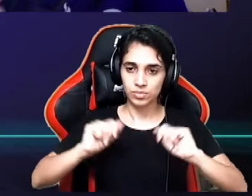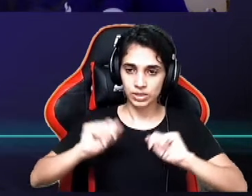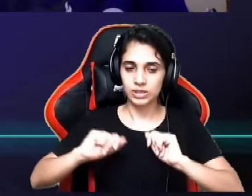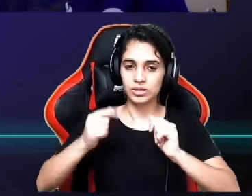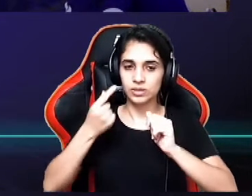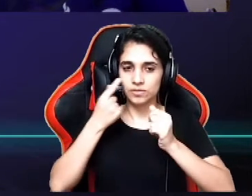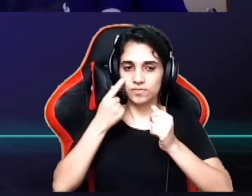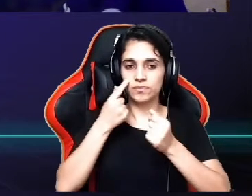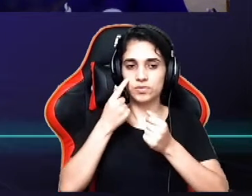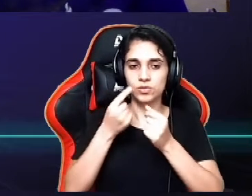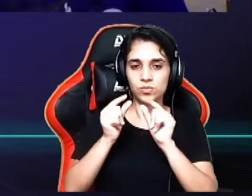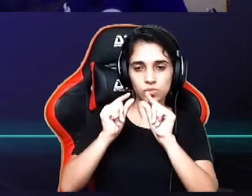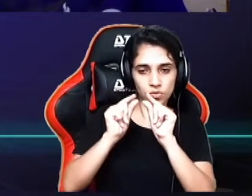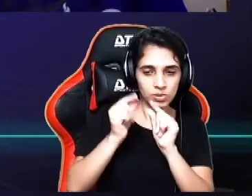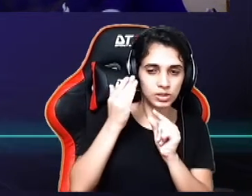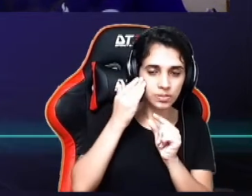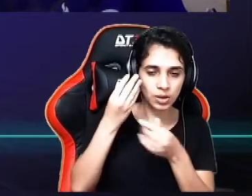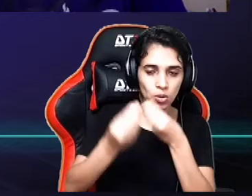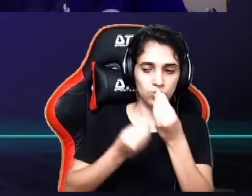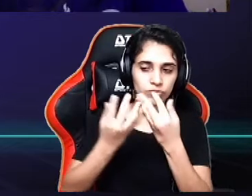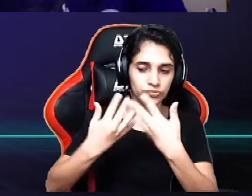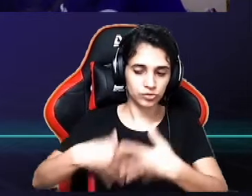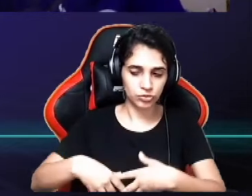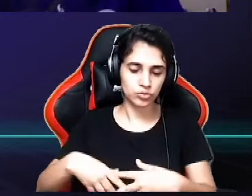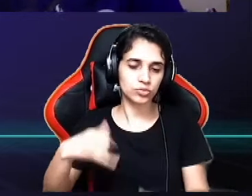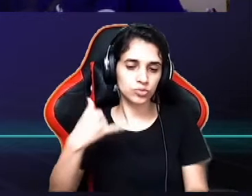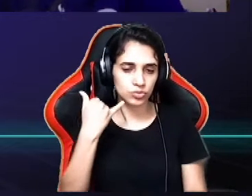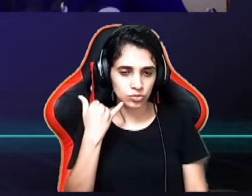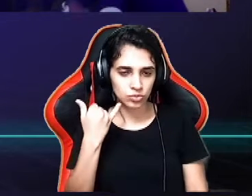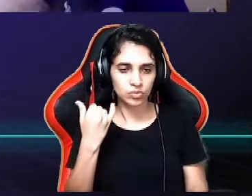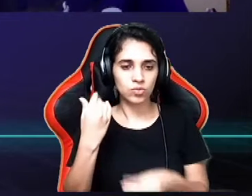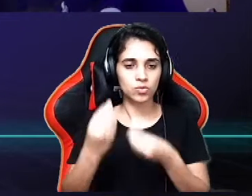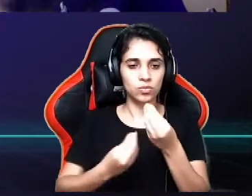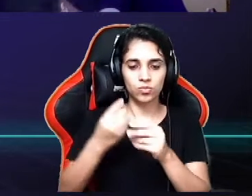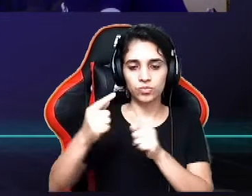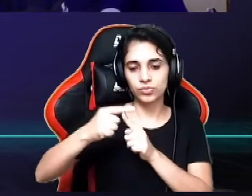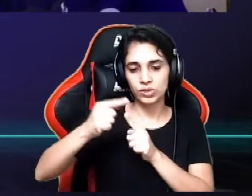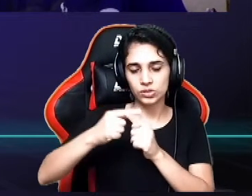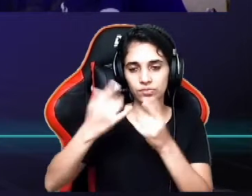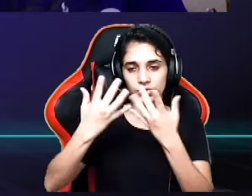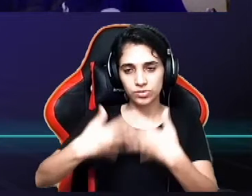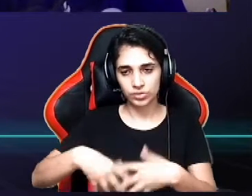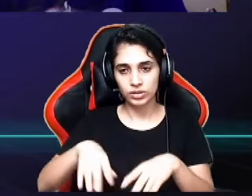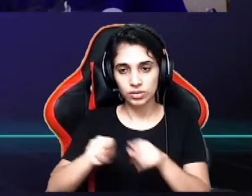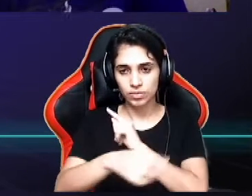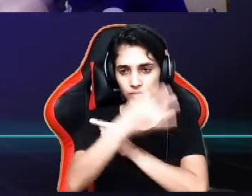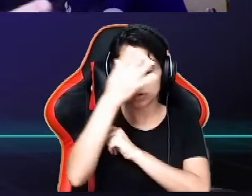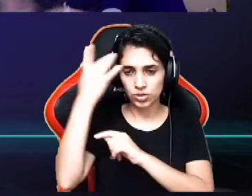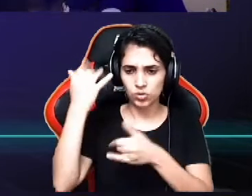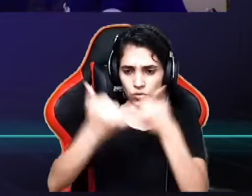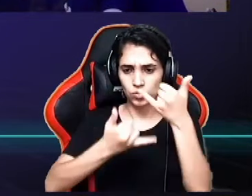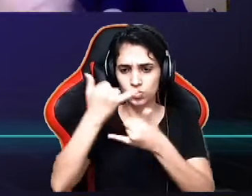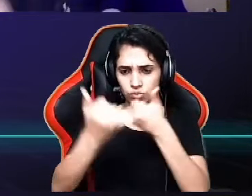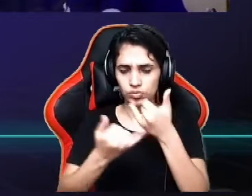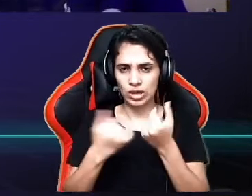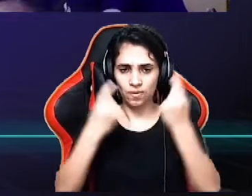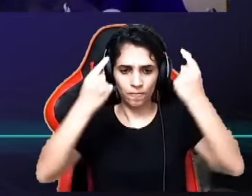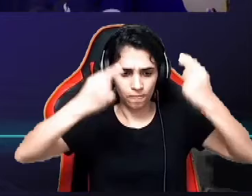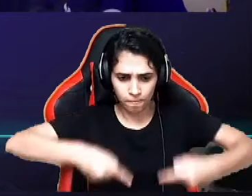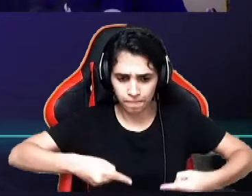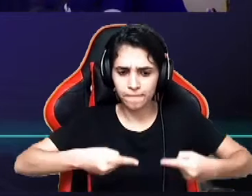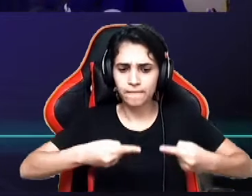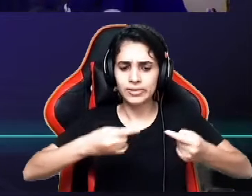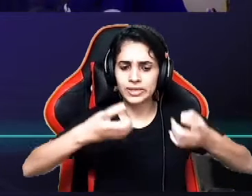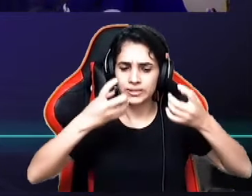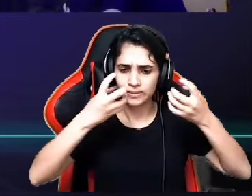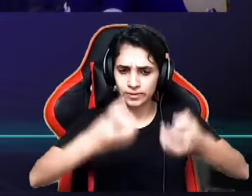to uh, get a few of the casual players, who are interested in this kind of game, this genre, and a bit more